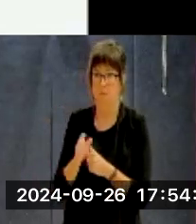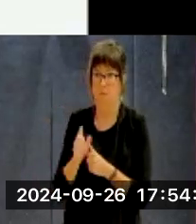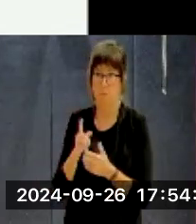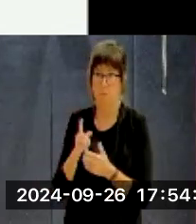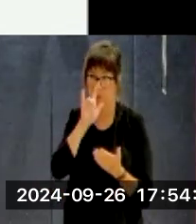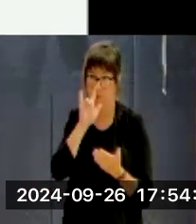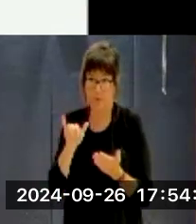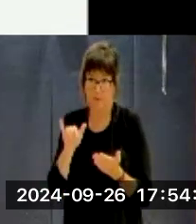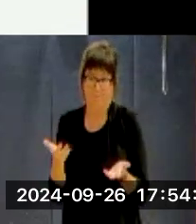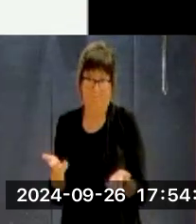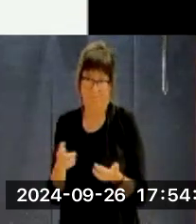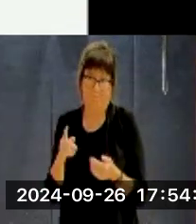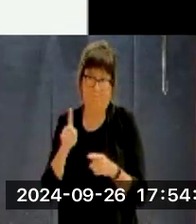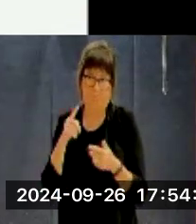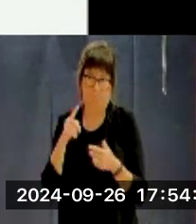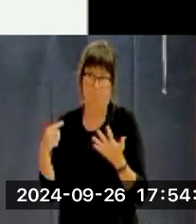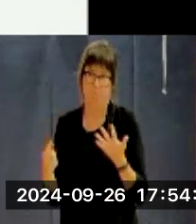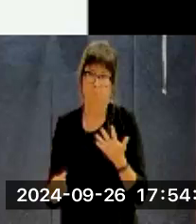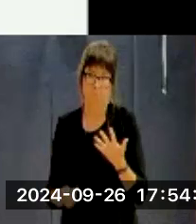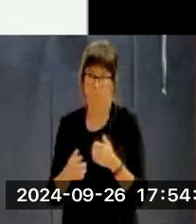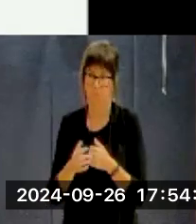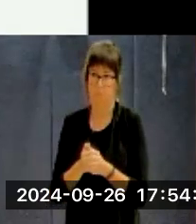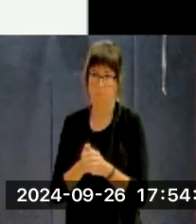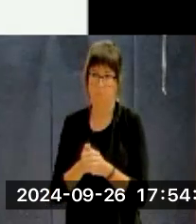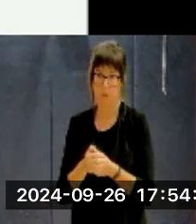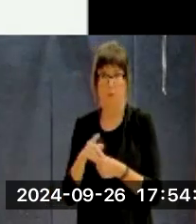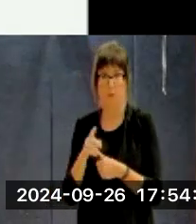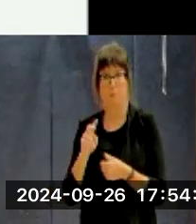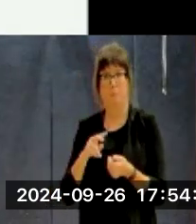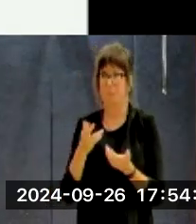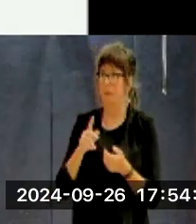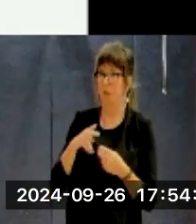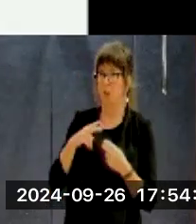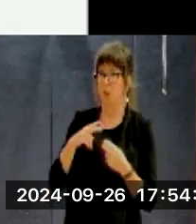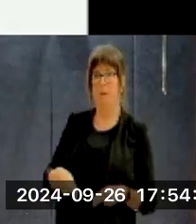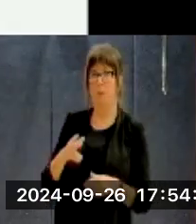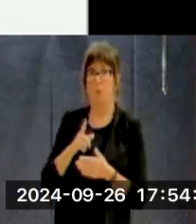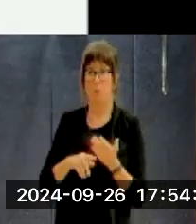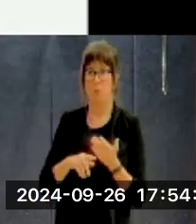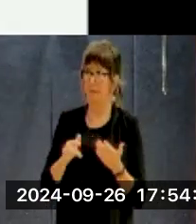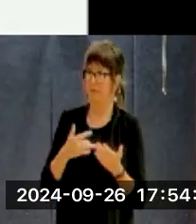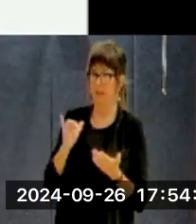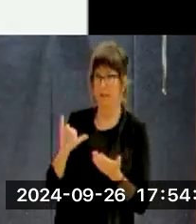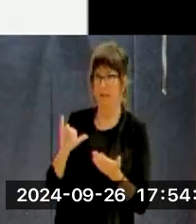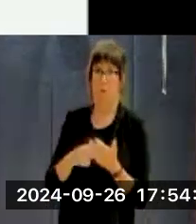and being fully human can mean different things to different people. Sometimes being fully human means that you are